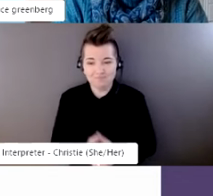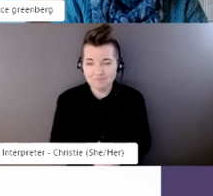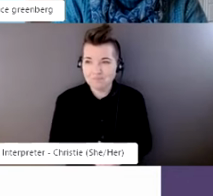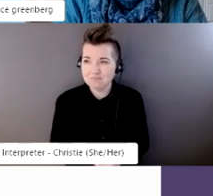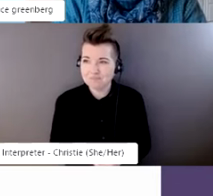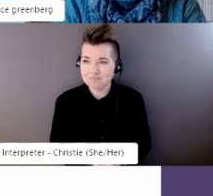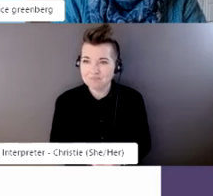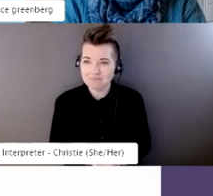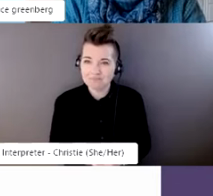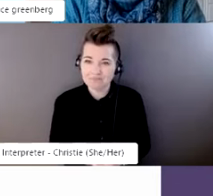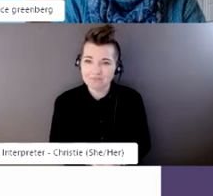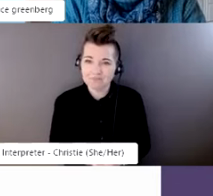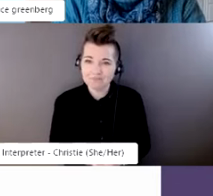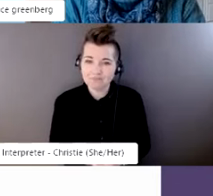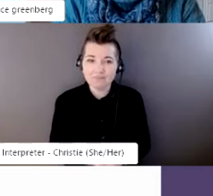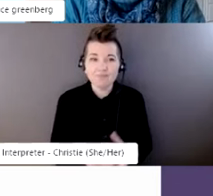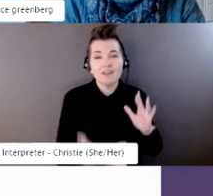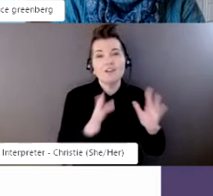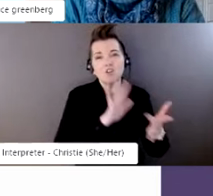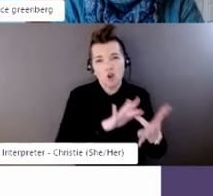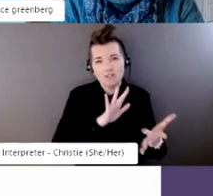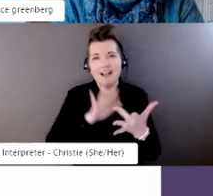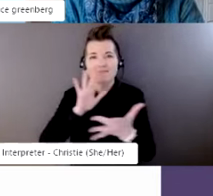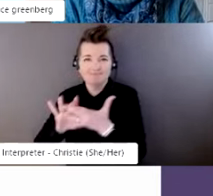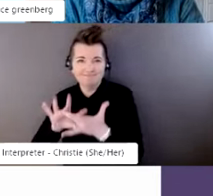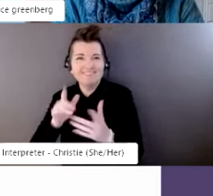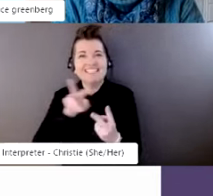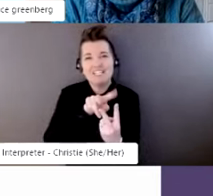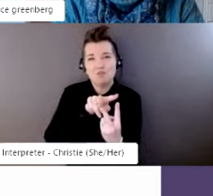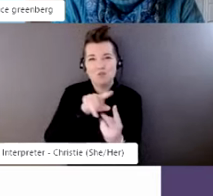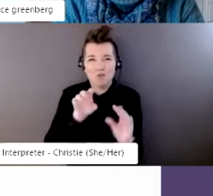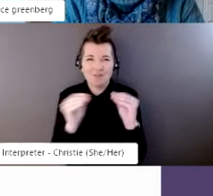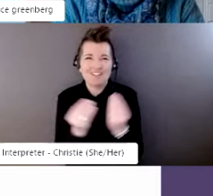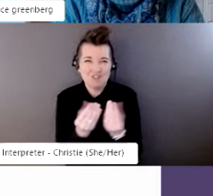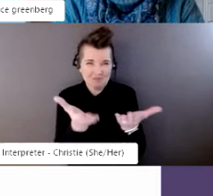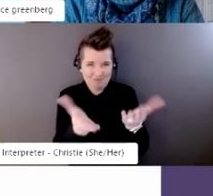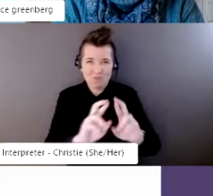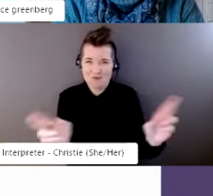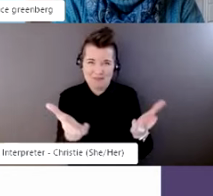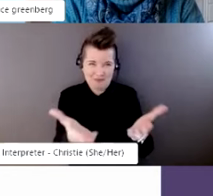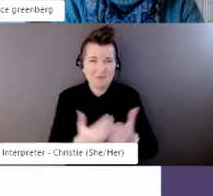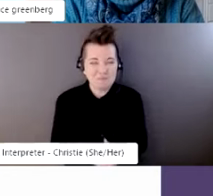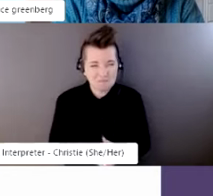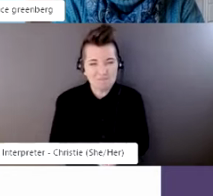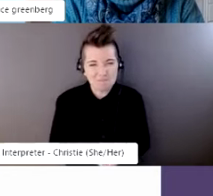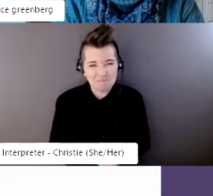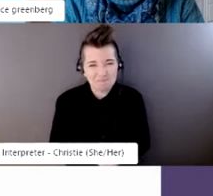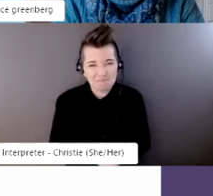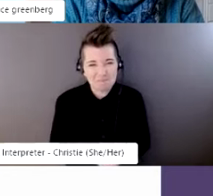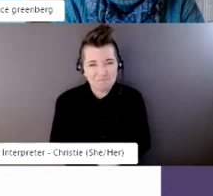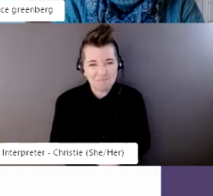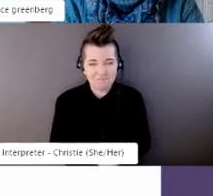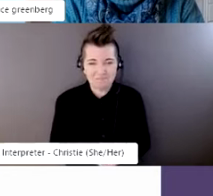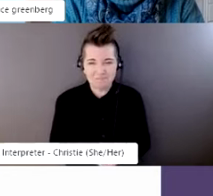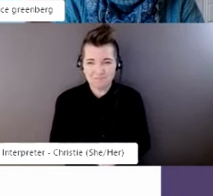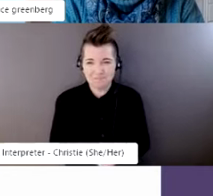of our organizations, our contact information is posted here. Again, you can check out our websites for other